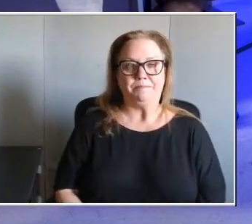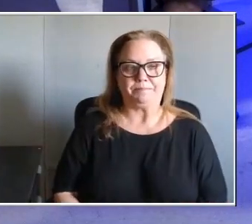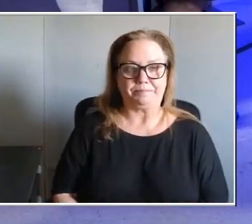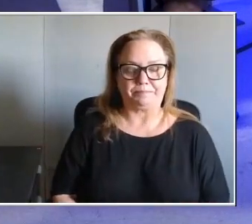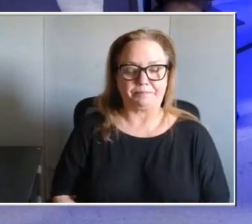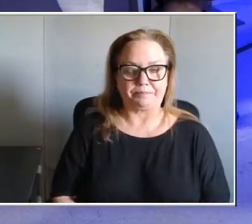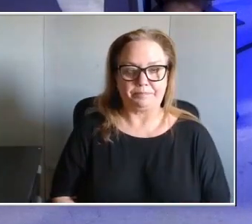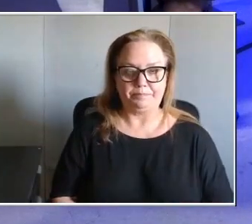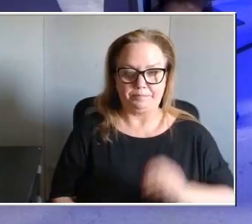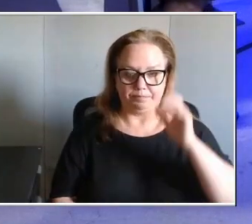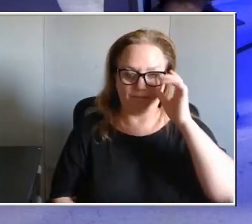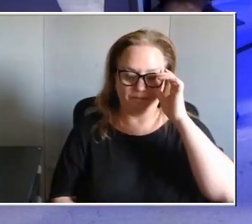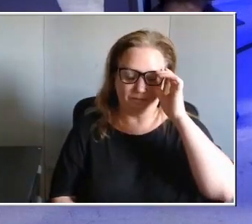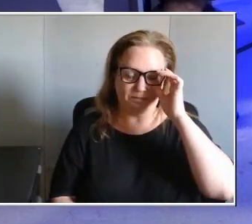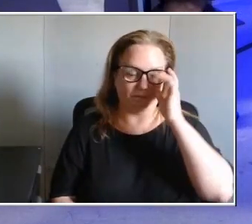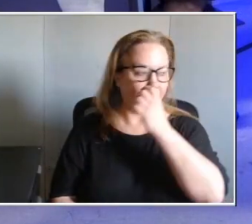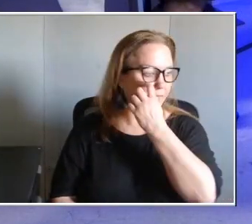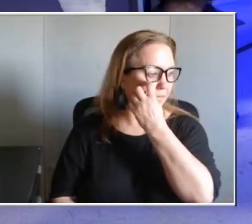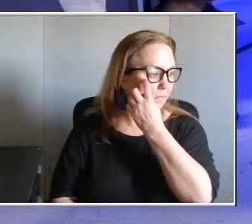Well, so